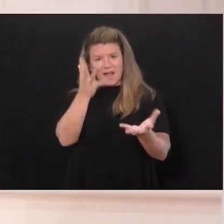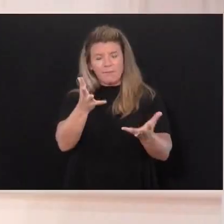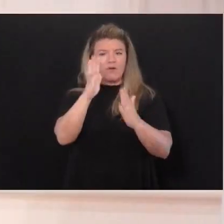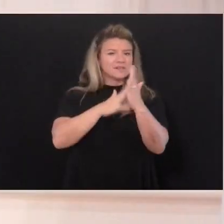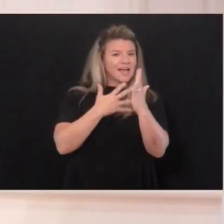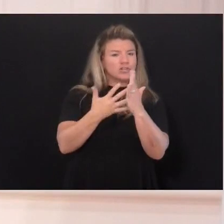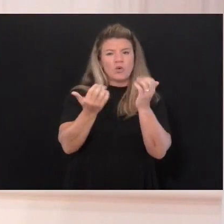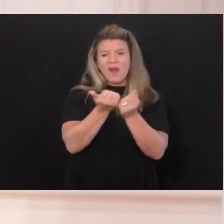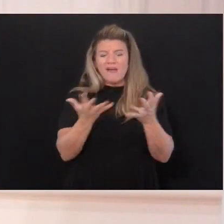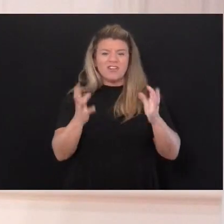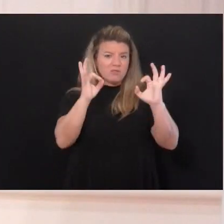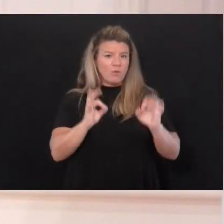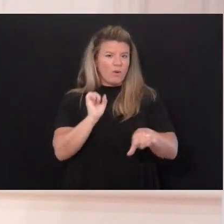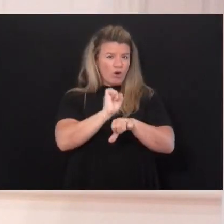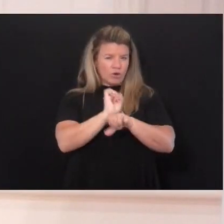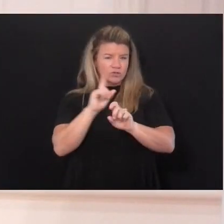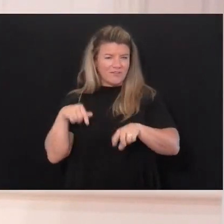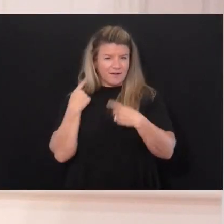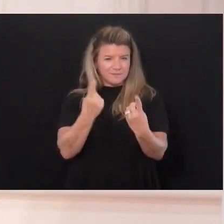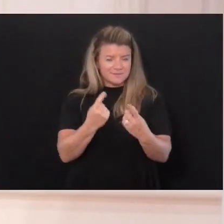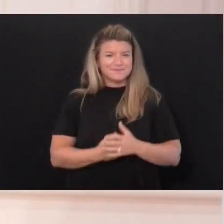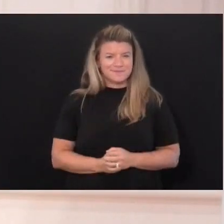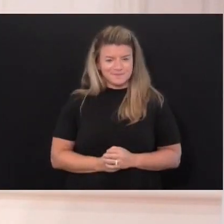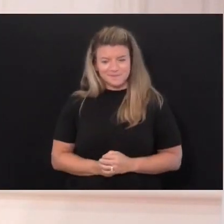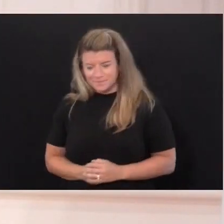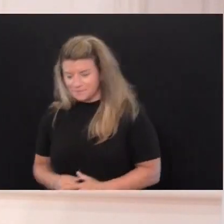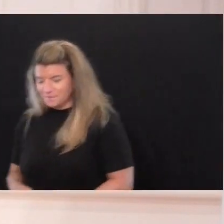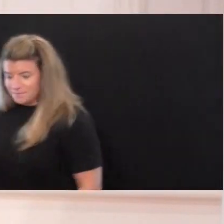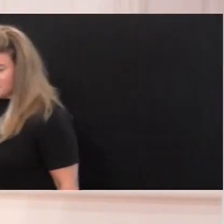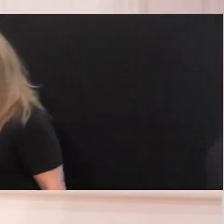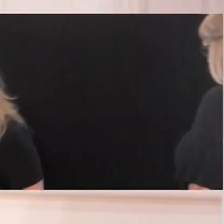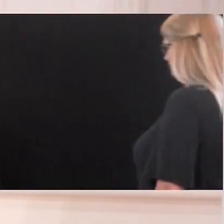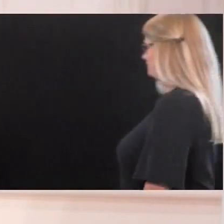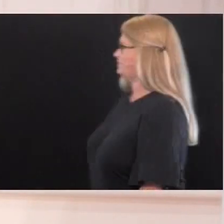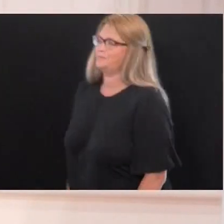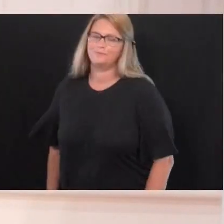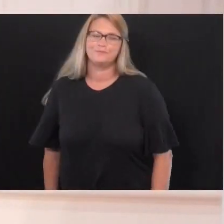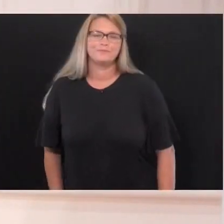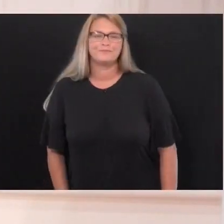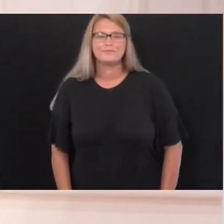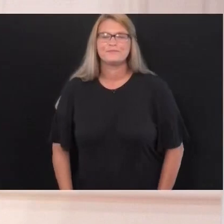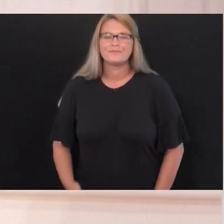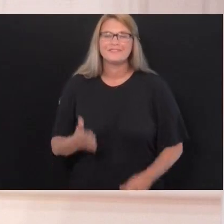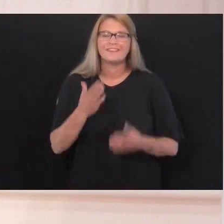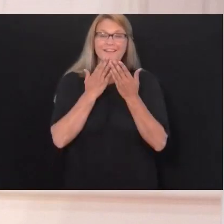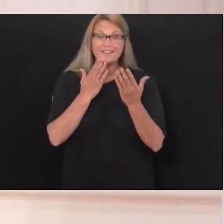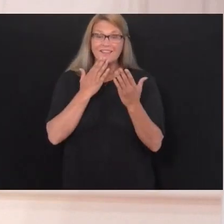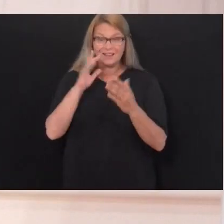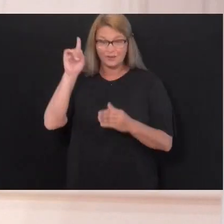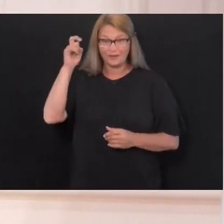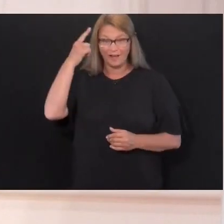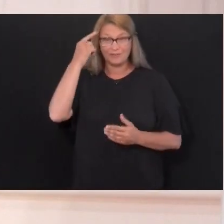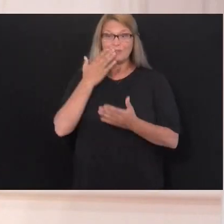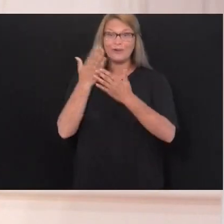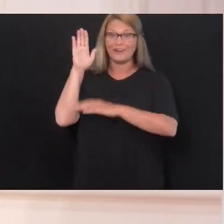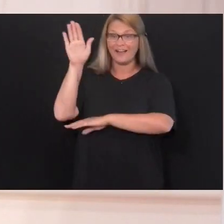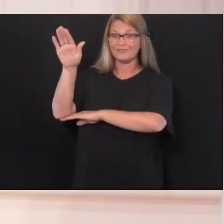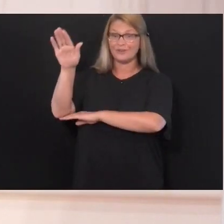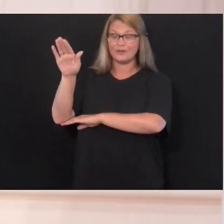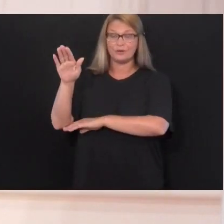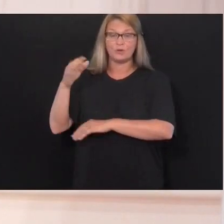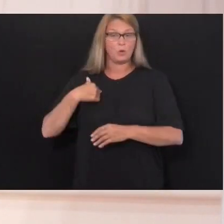very often are we able to reach out and really snag a real superstar, but she is